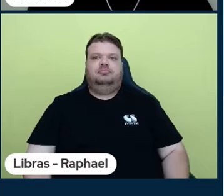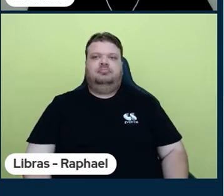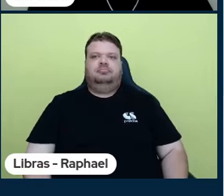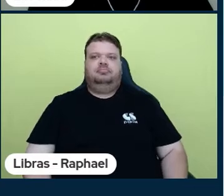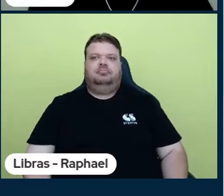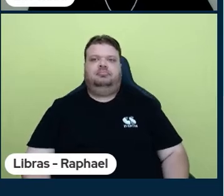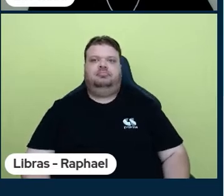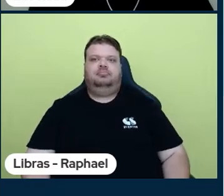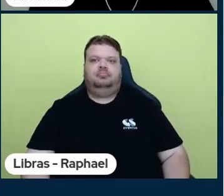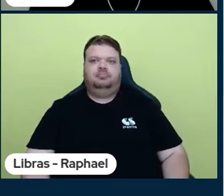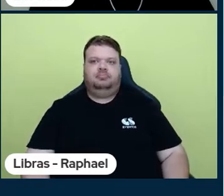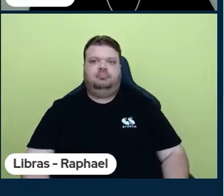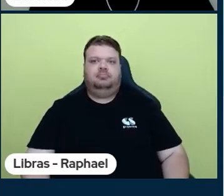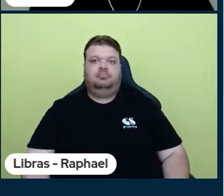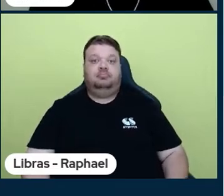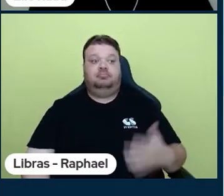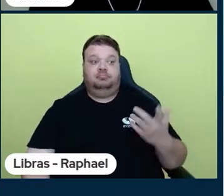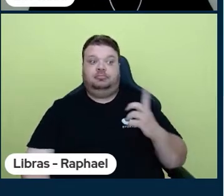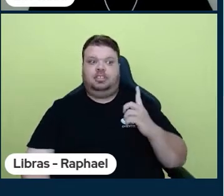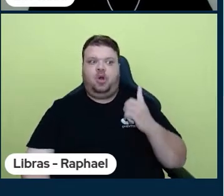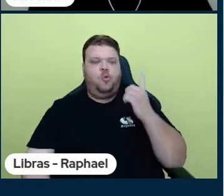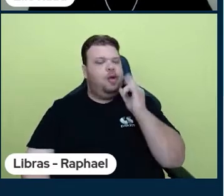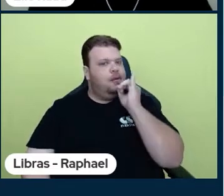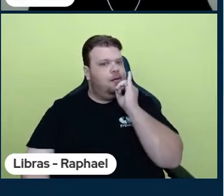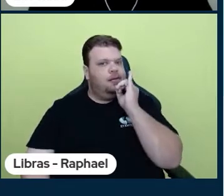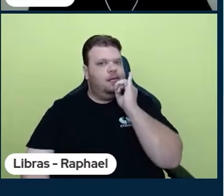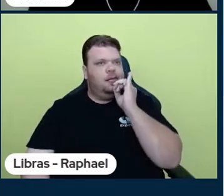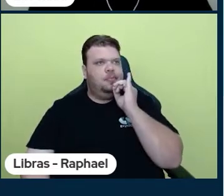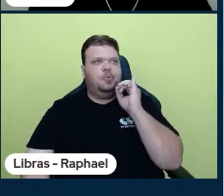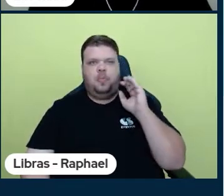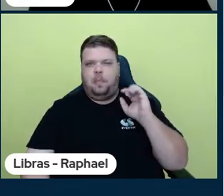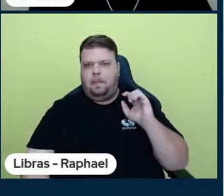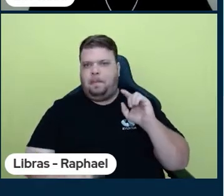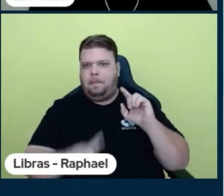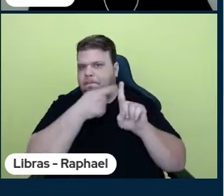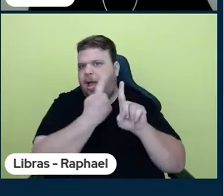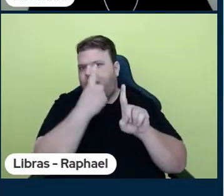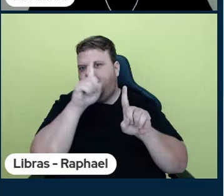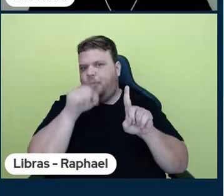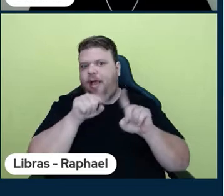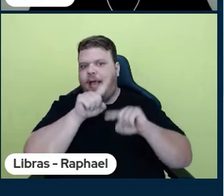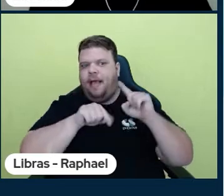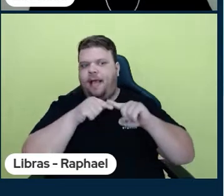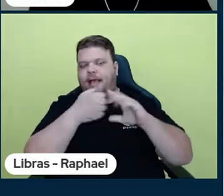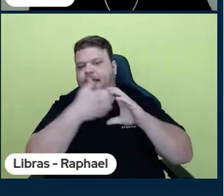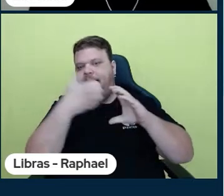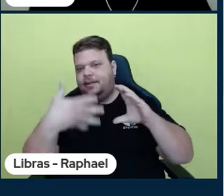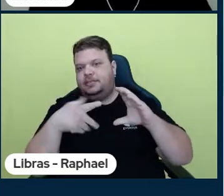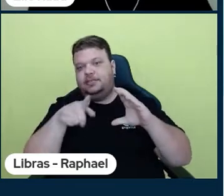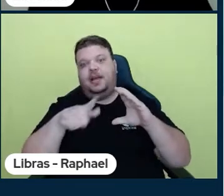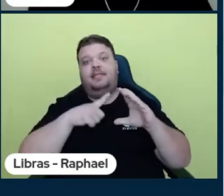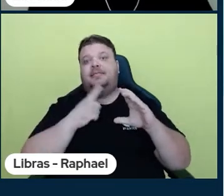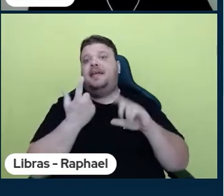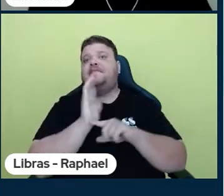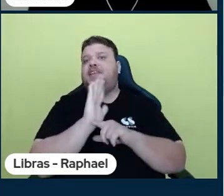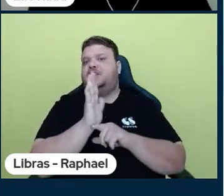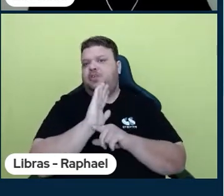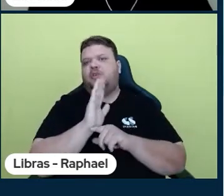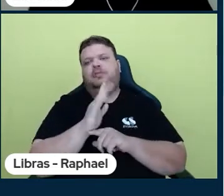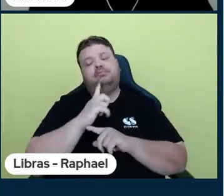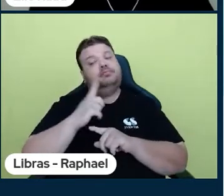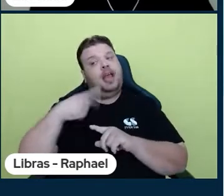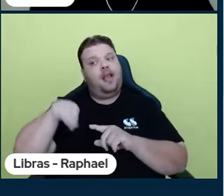content, and we want them to rank on the first page for the queries that trigger the